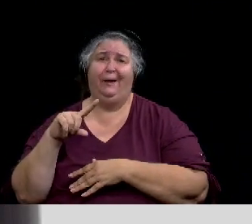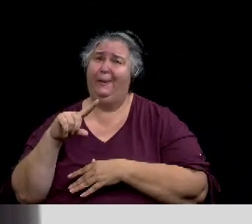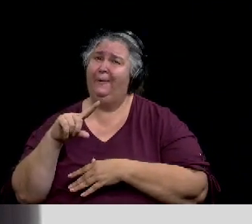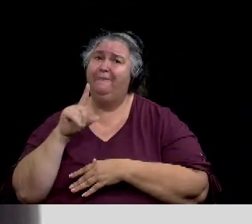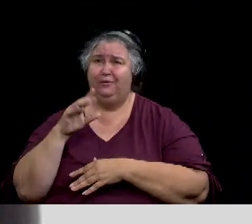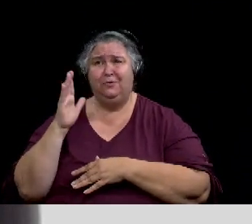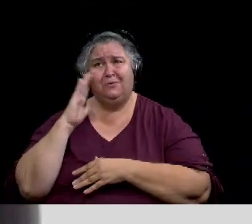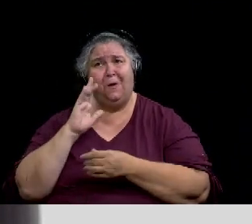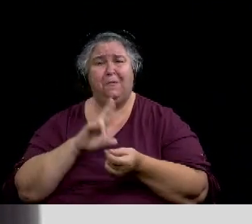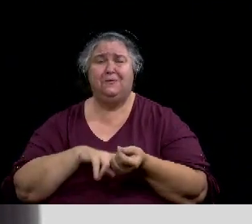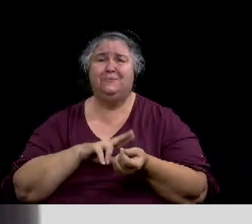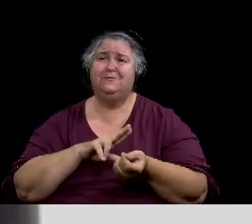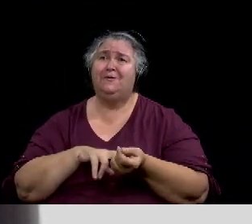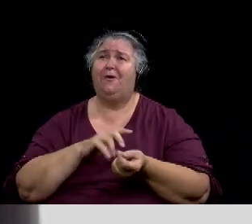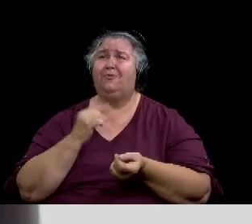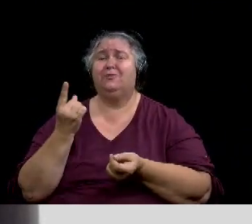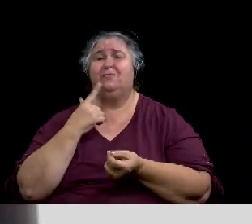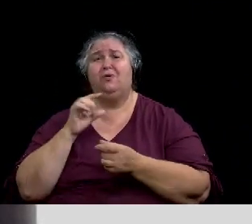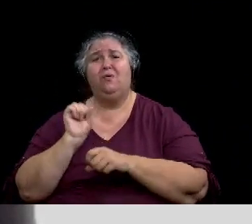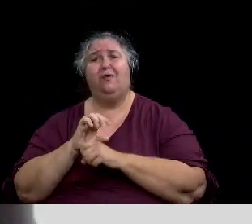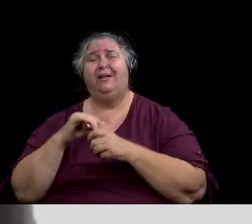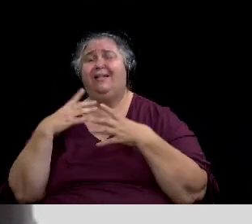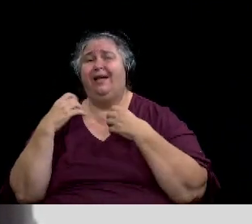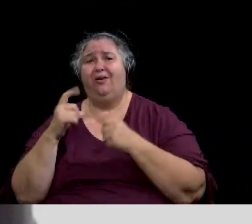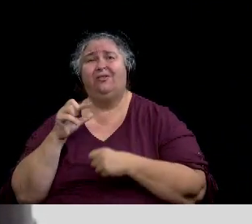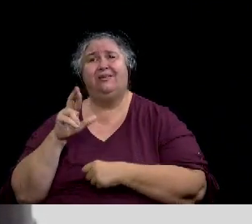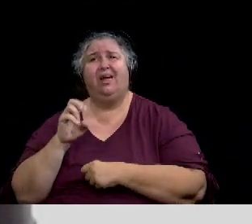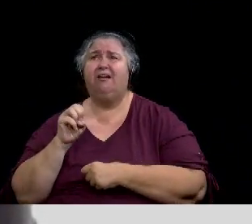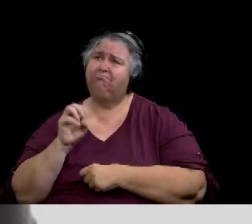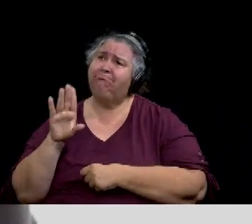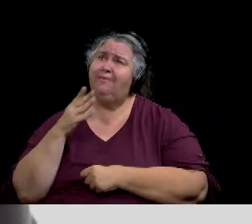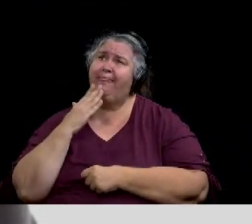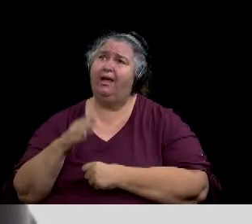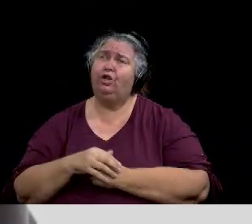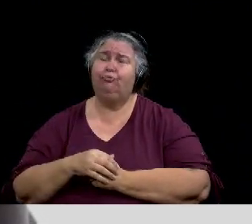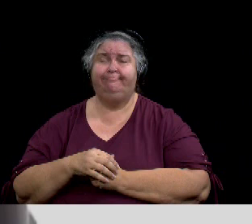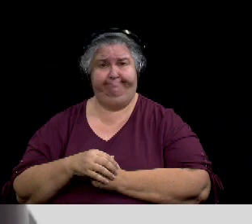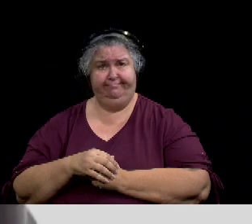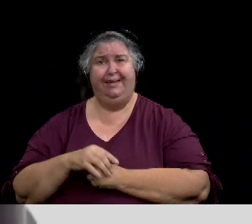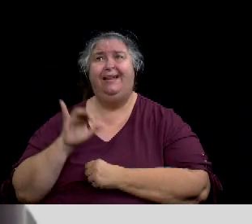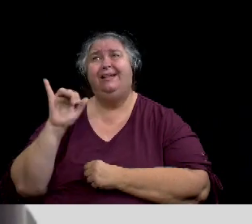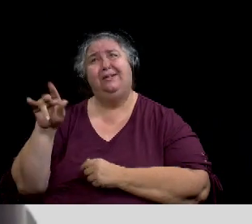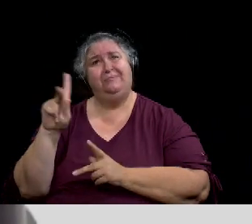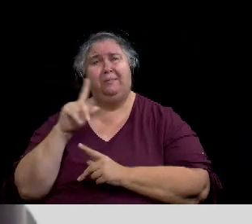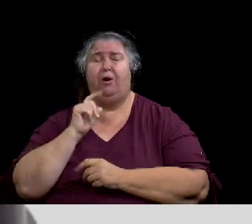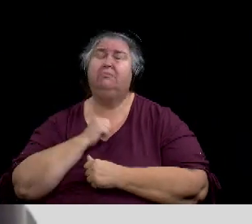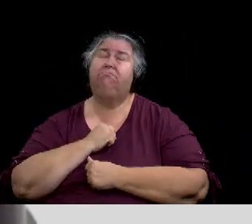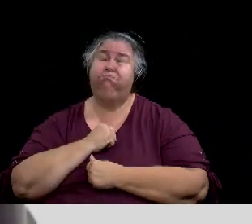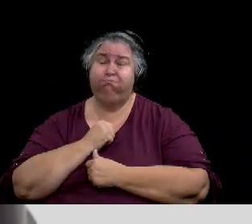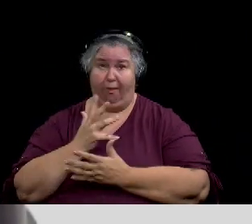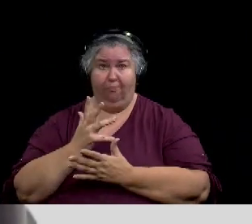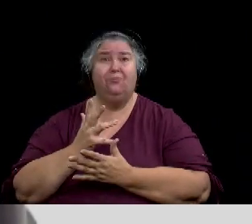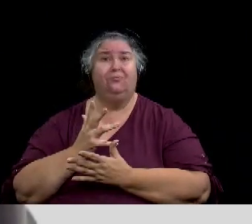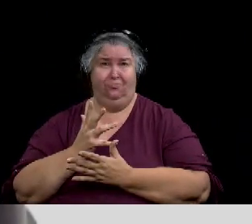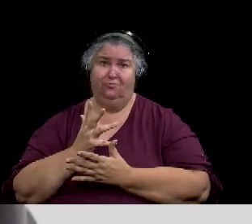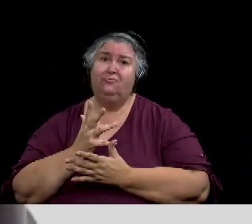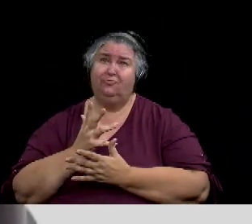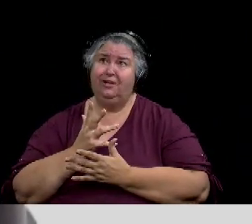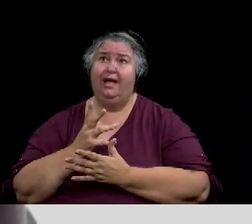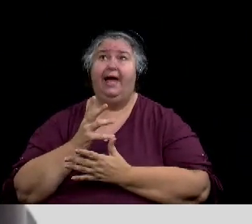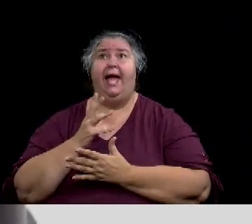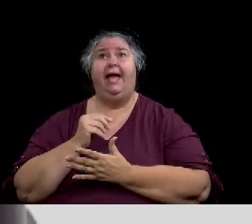know a nurse, if you know someone who works in a healthcare setting, just say thanks. Those people are getting tired and